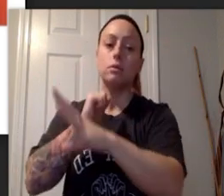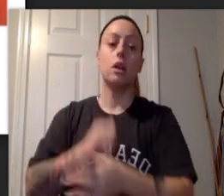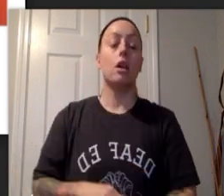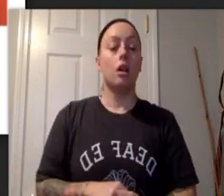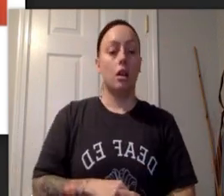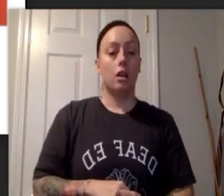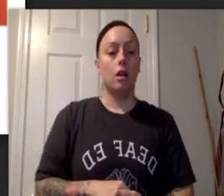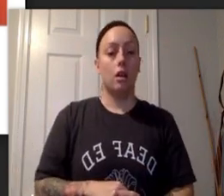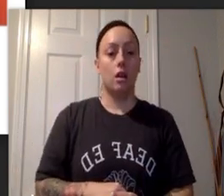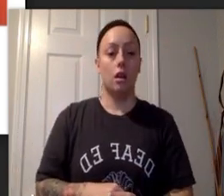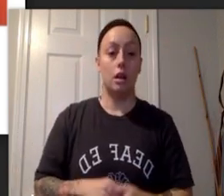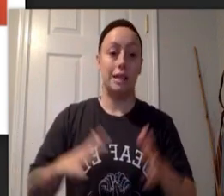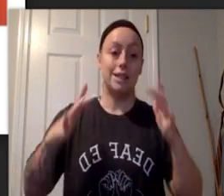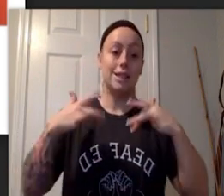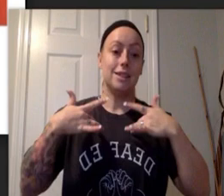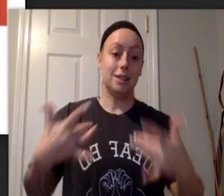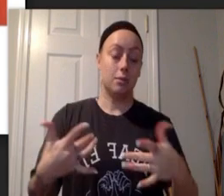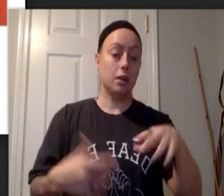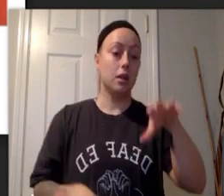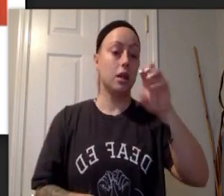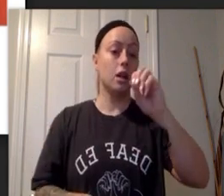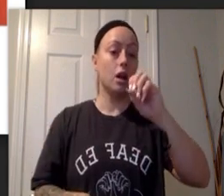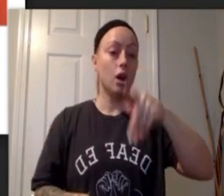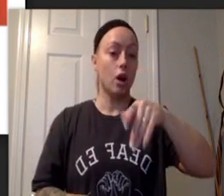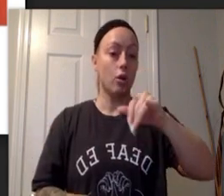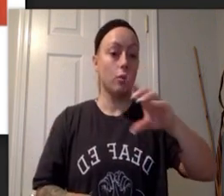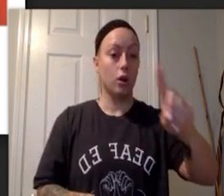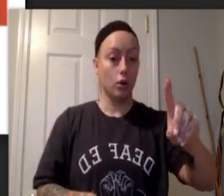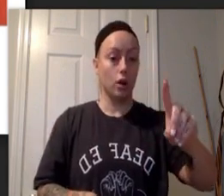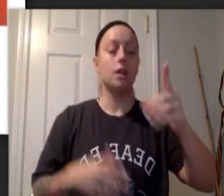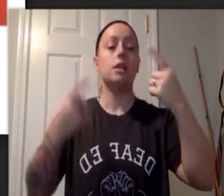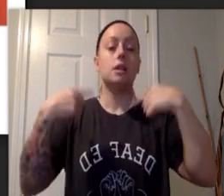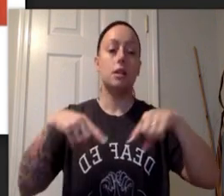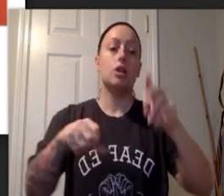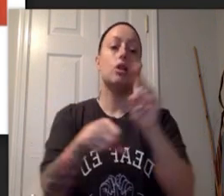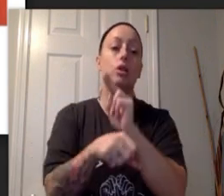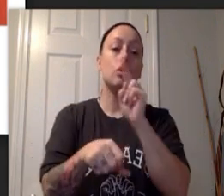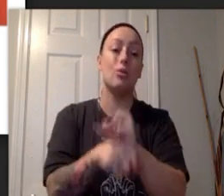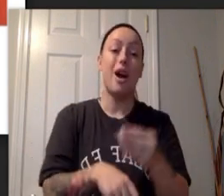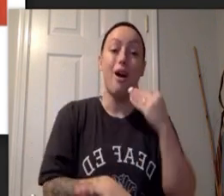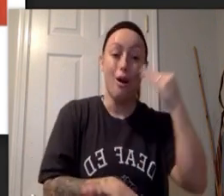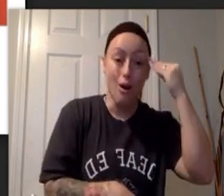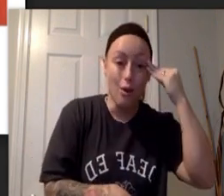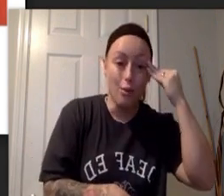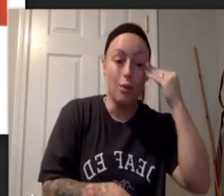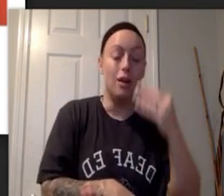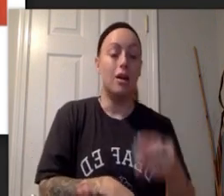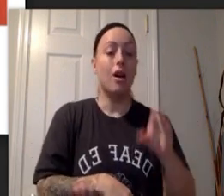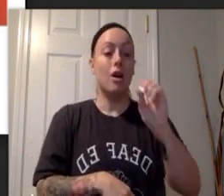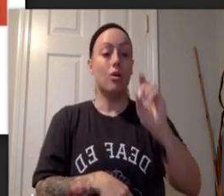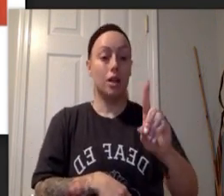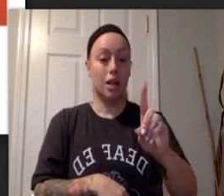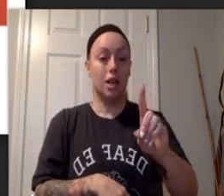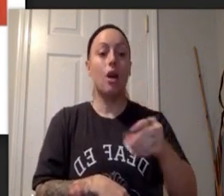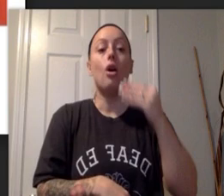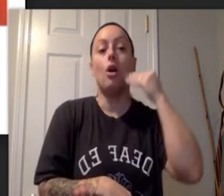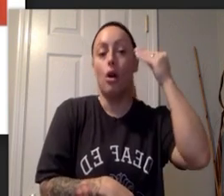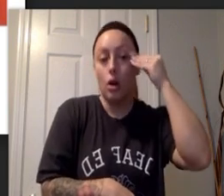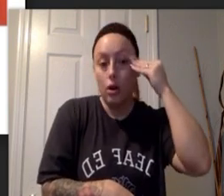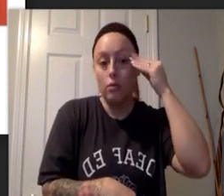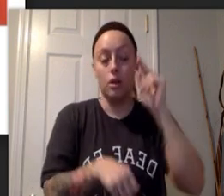opioid overdoses were still due to prescription drugs. Most do still happen at home, right? Most people use at